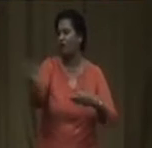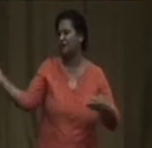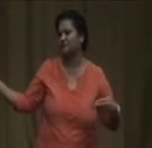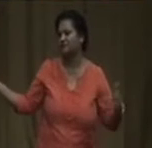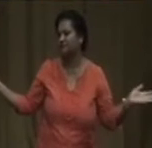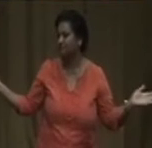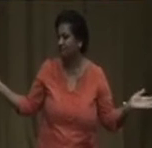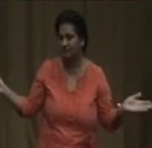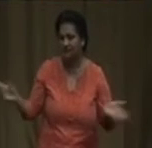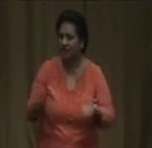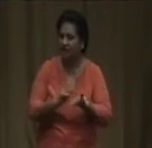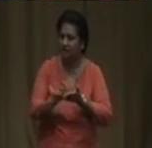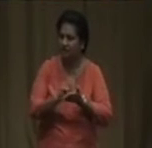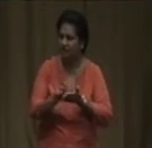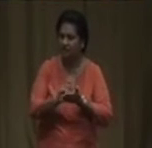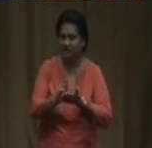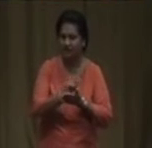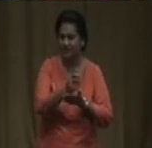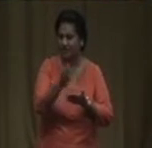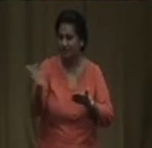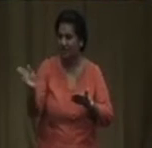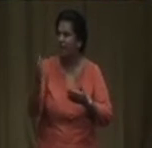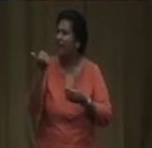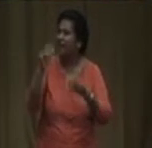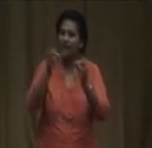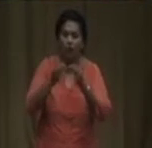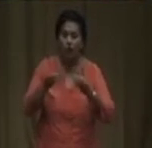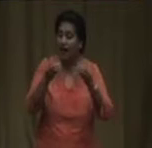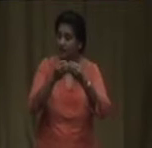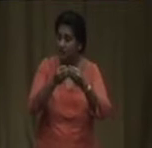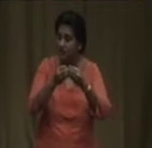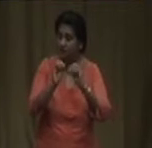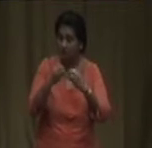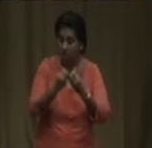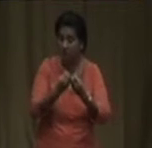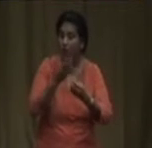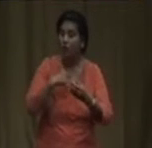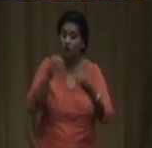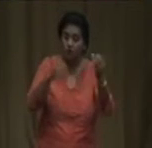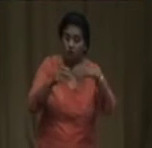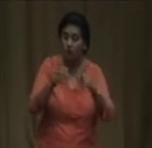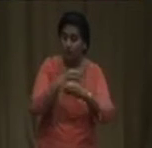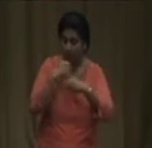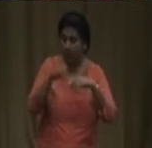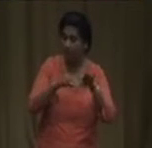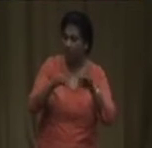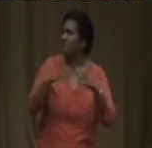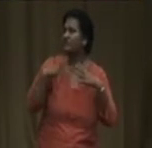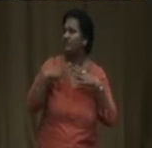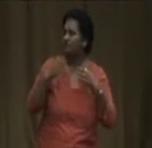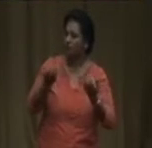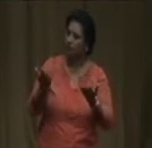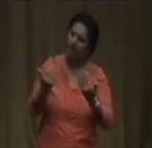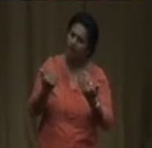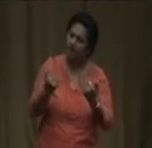in the wiki. Any organization that wants to contribute to our planning is free to do so. In fact,